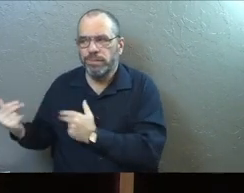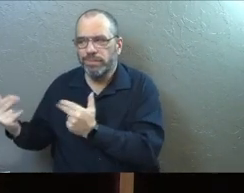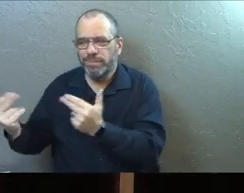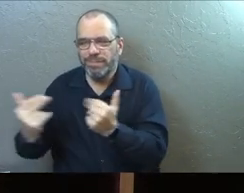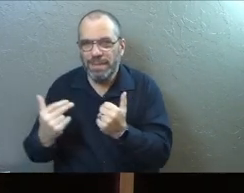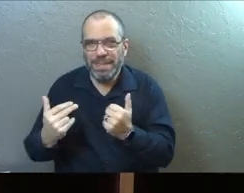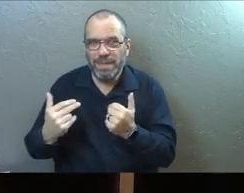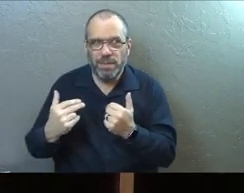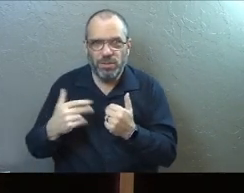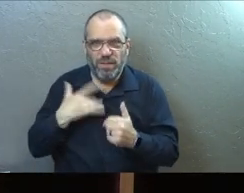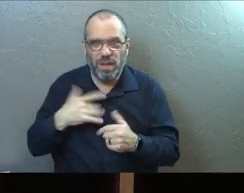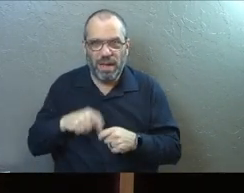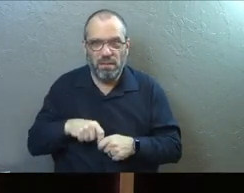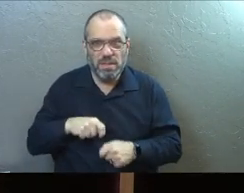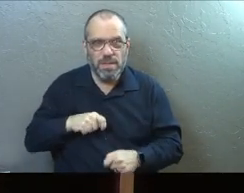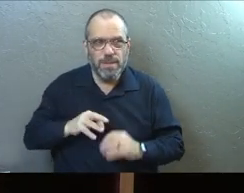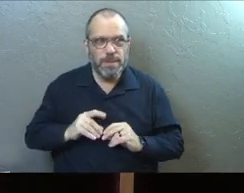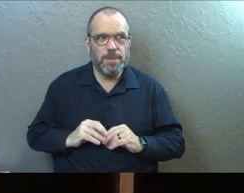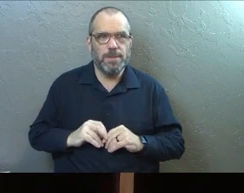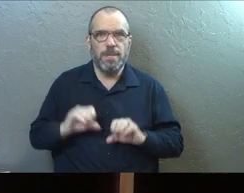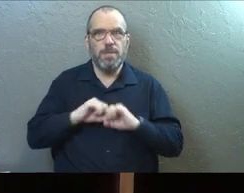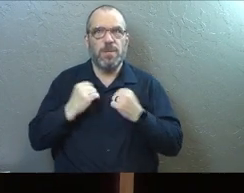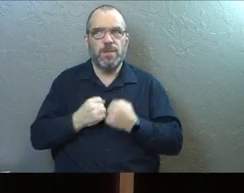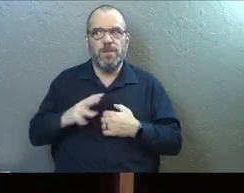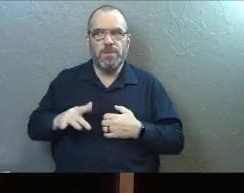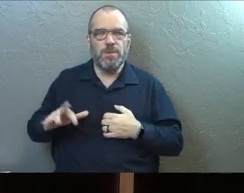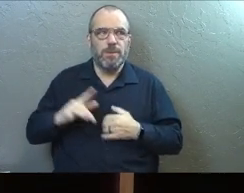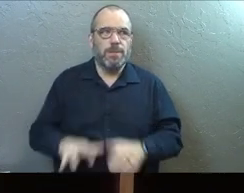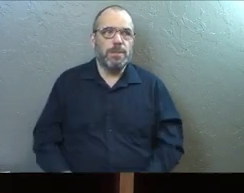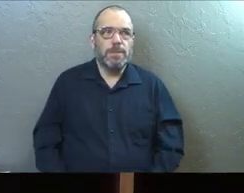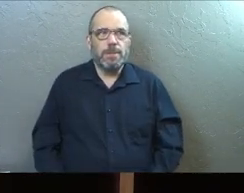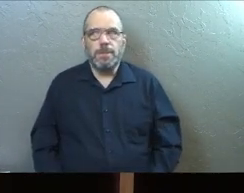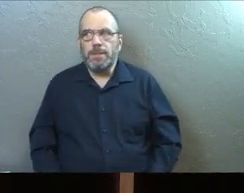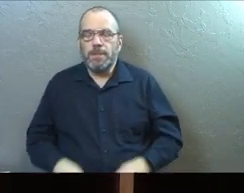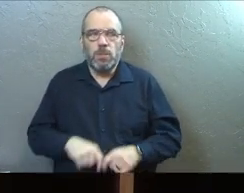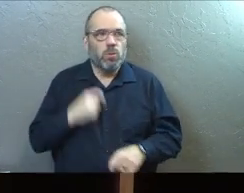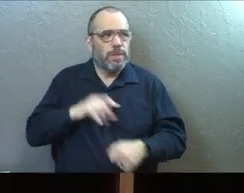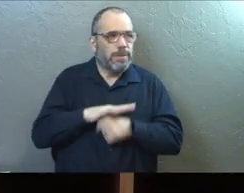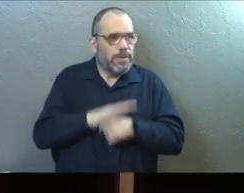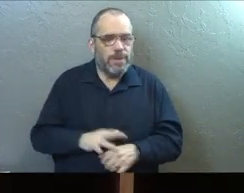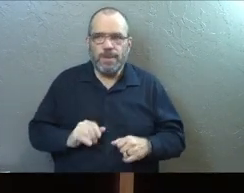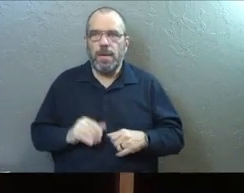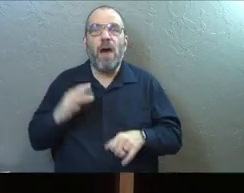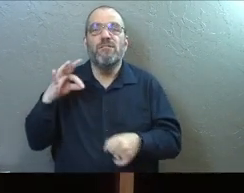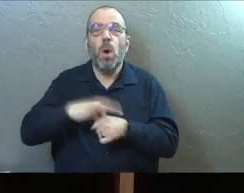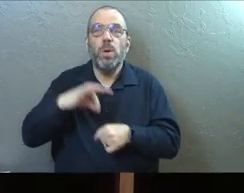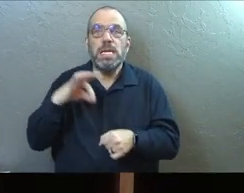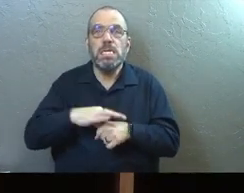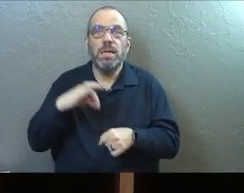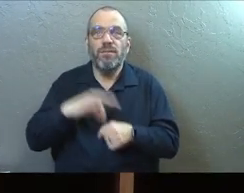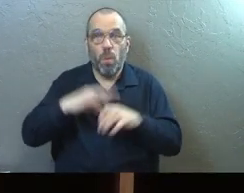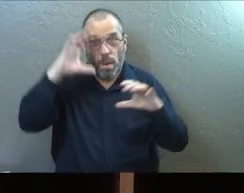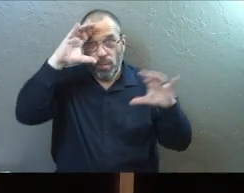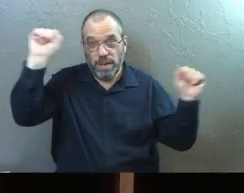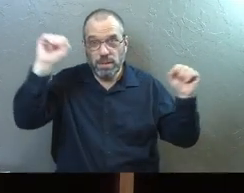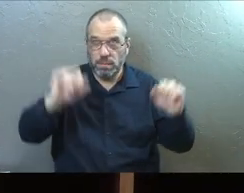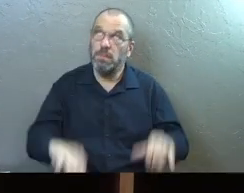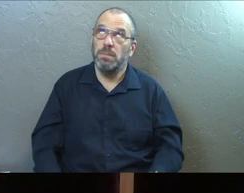Do you feel the tension building in society all around us? The stress building?